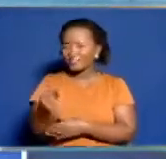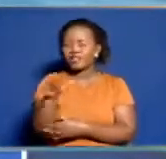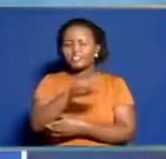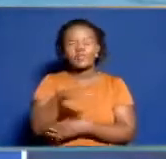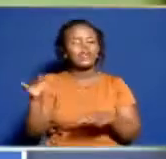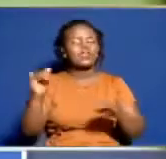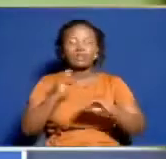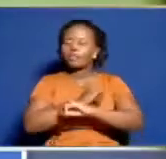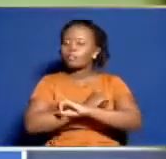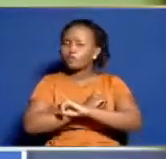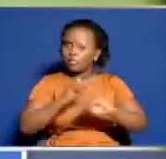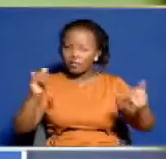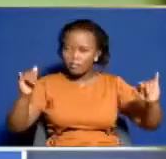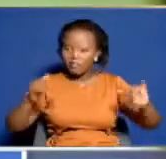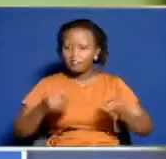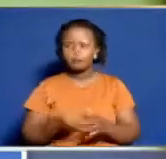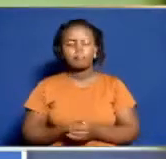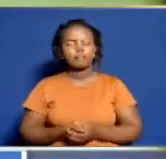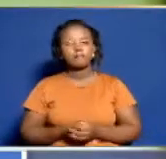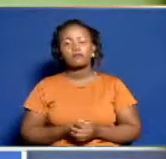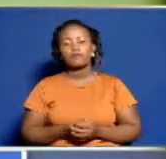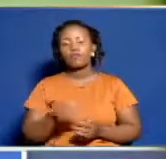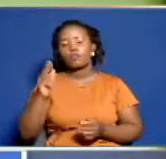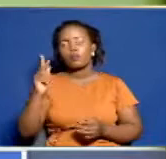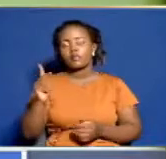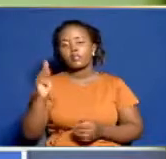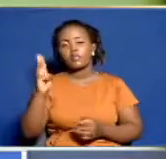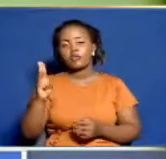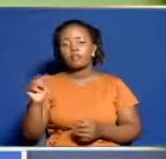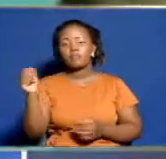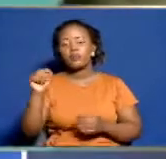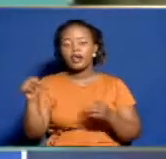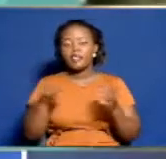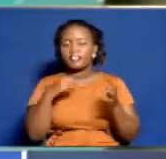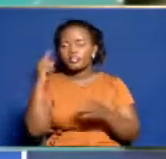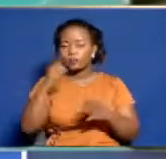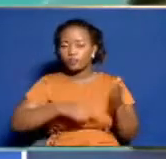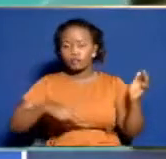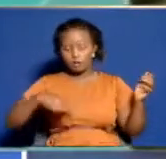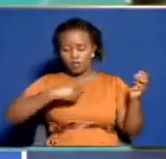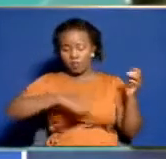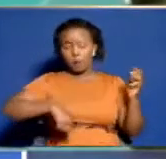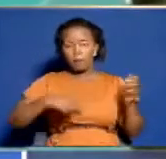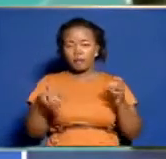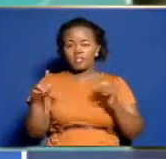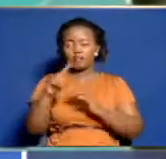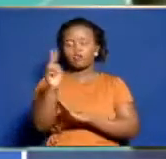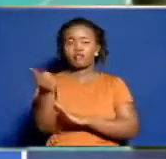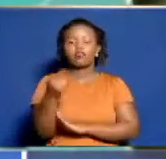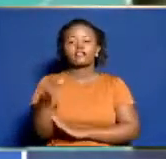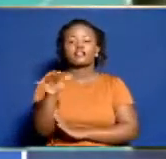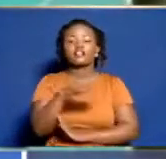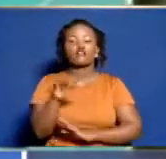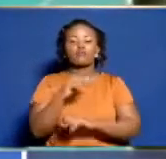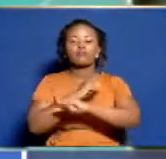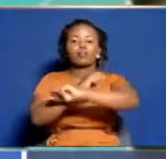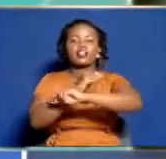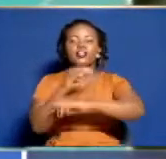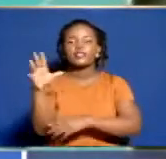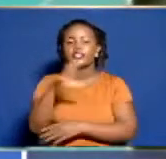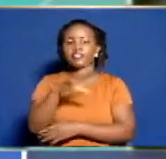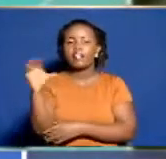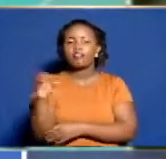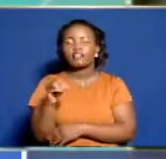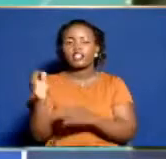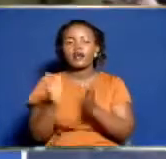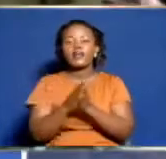clean. Lydia Elan from Kenya Wildlife Service said Malindi was the first marine protected area in Africa and third in the